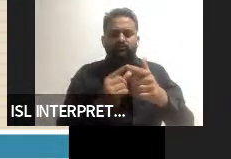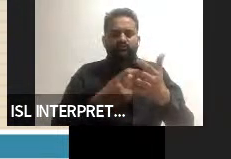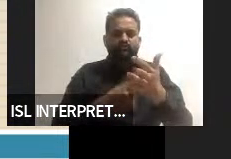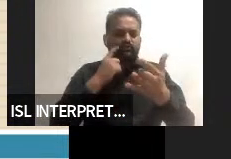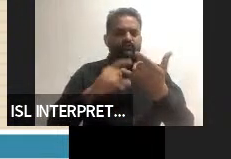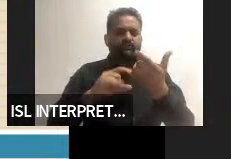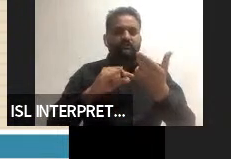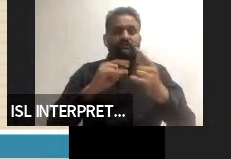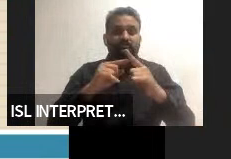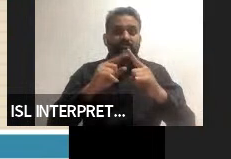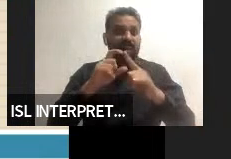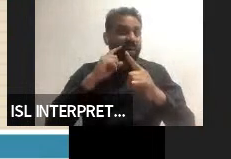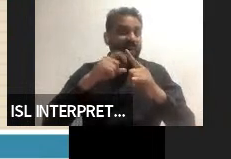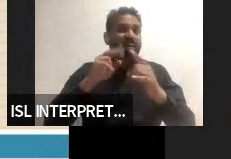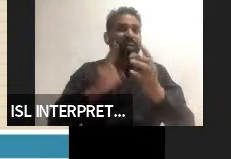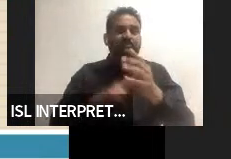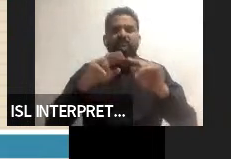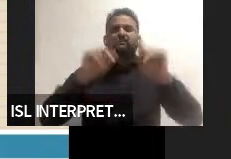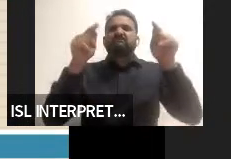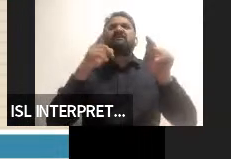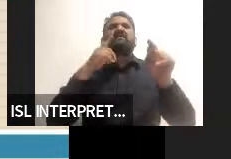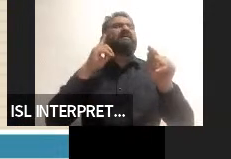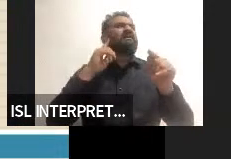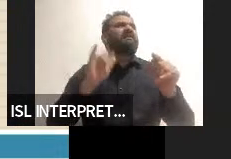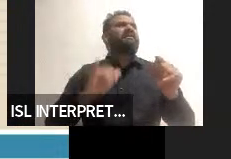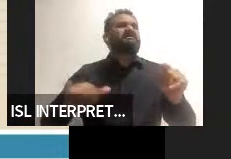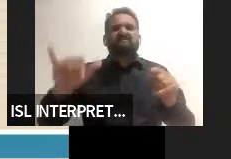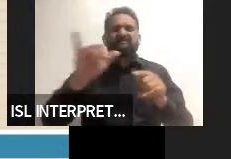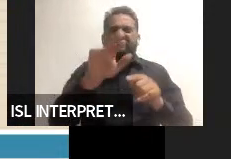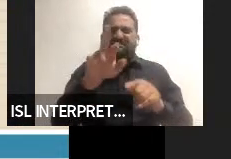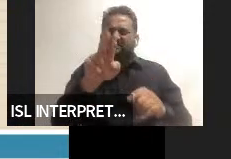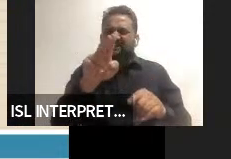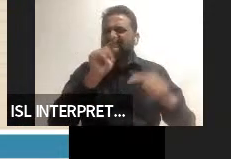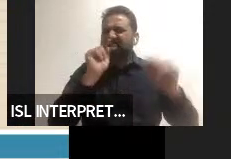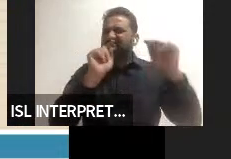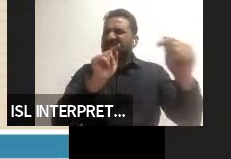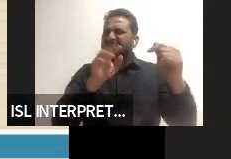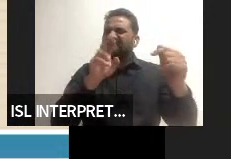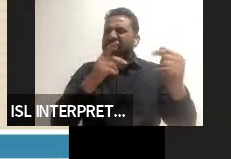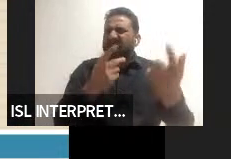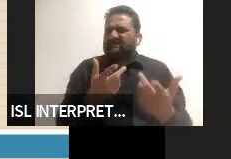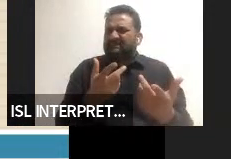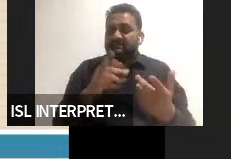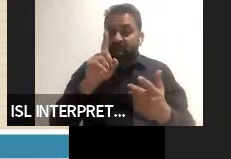say jurisdiction, is very common. I can't understand what you are arguing. But on behalf